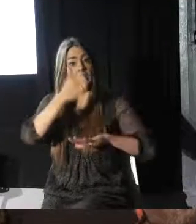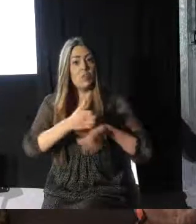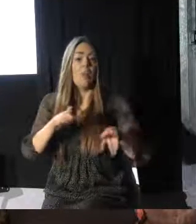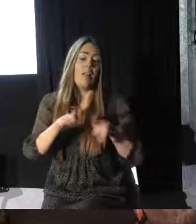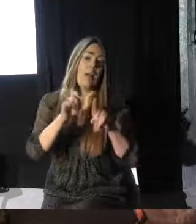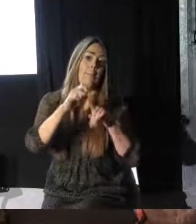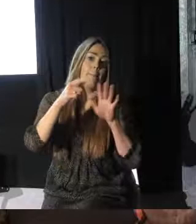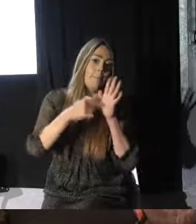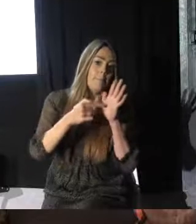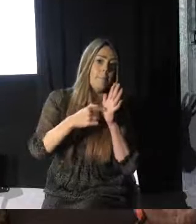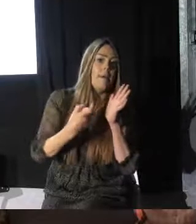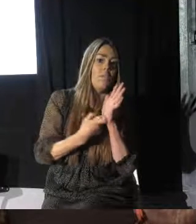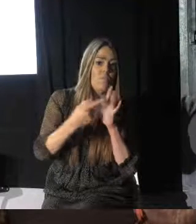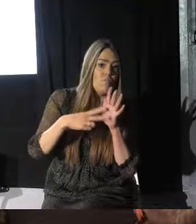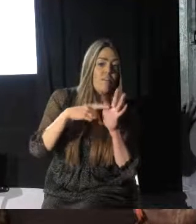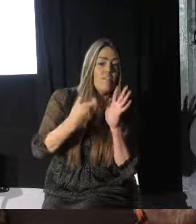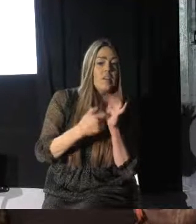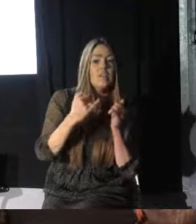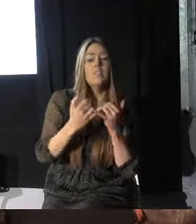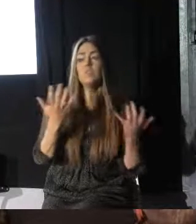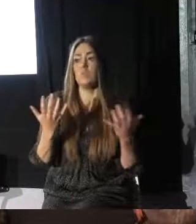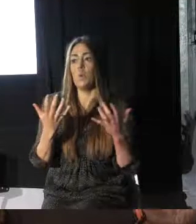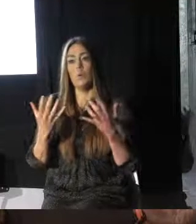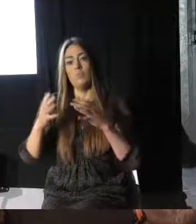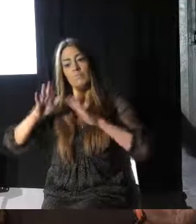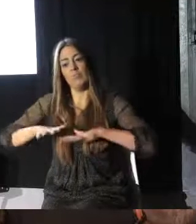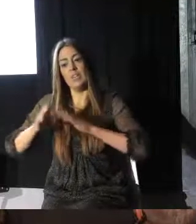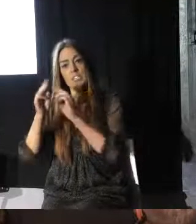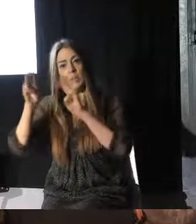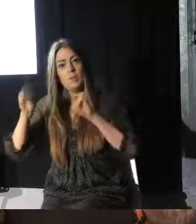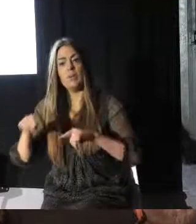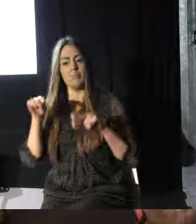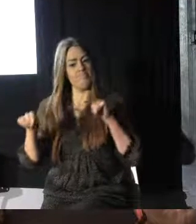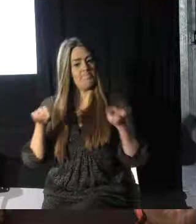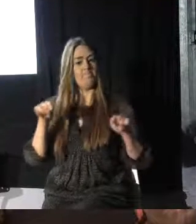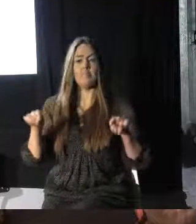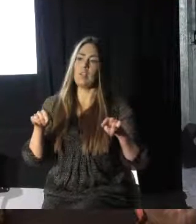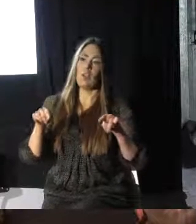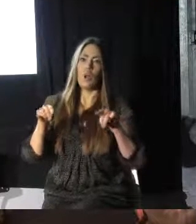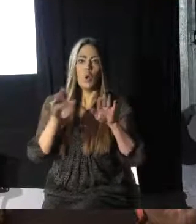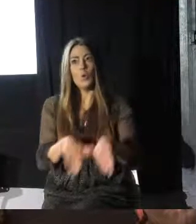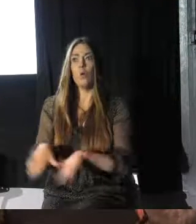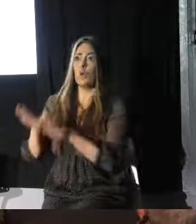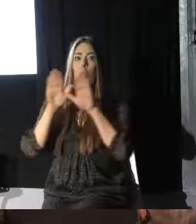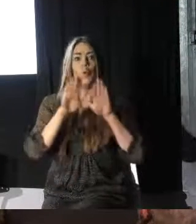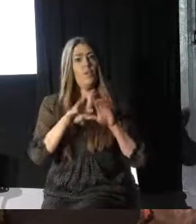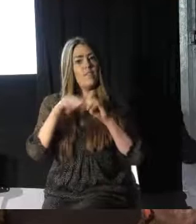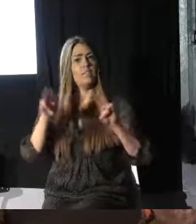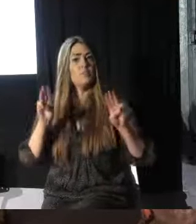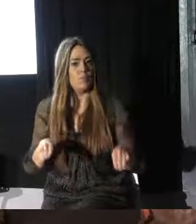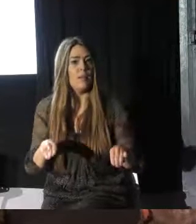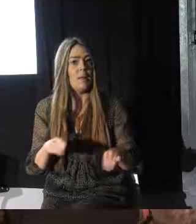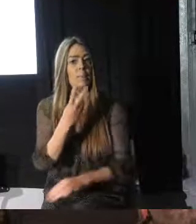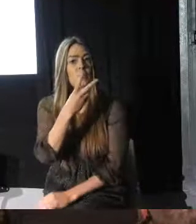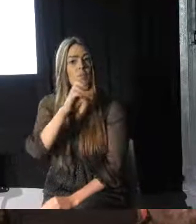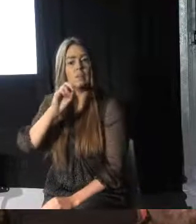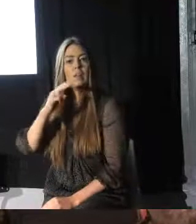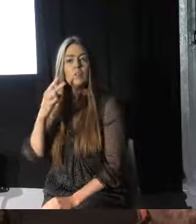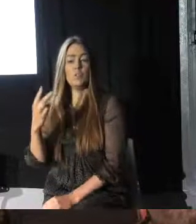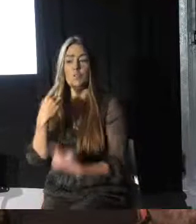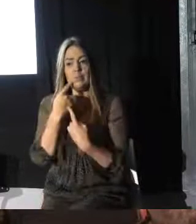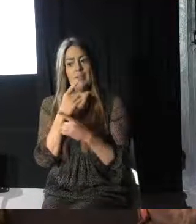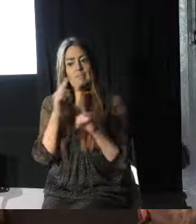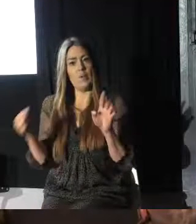Rivers, institutions like the British Museum are somehow universal museums. The sort of 2002 Declaration